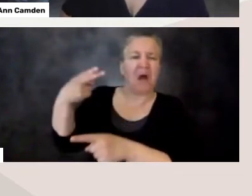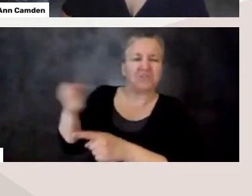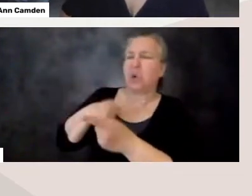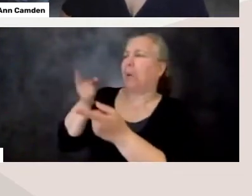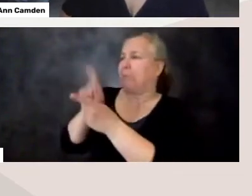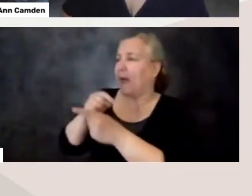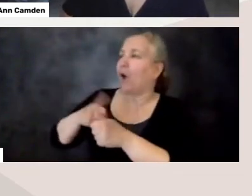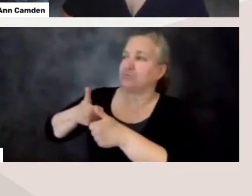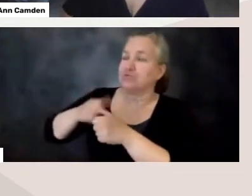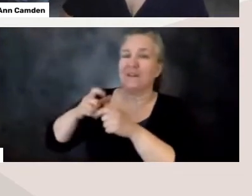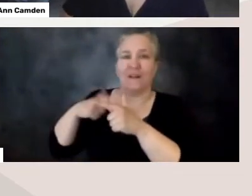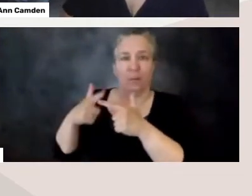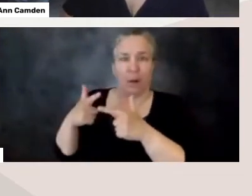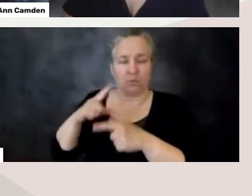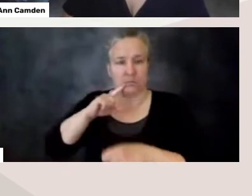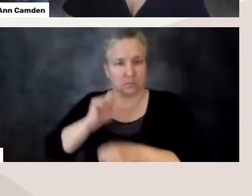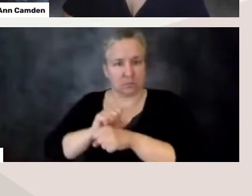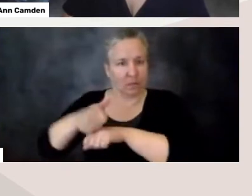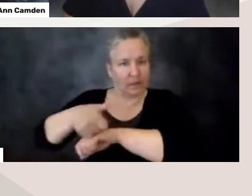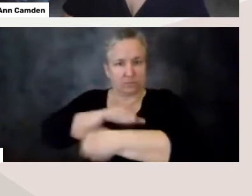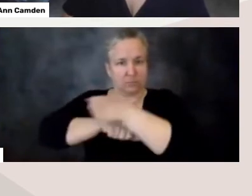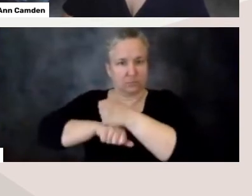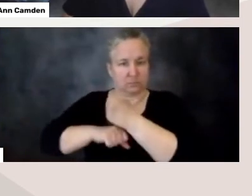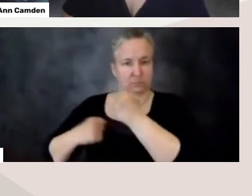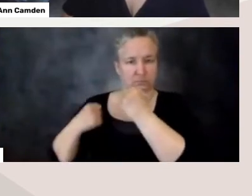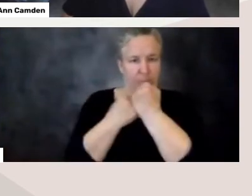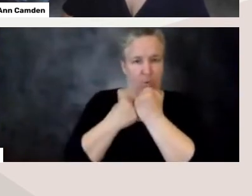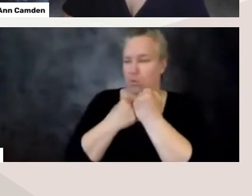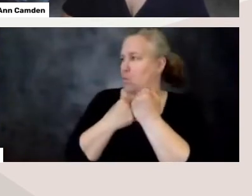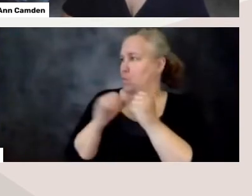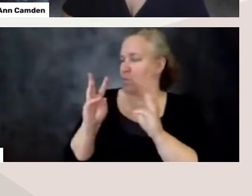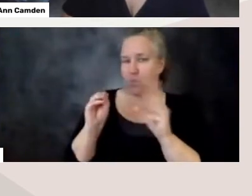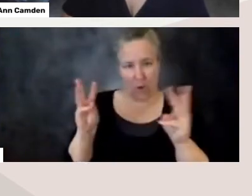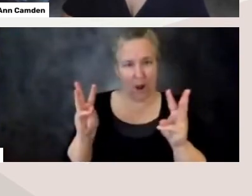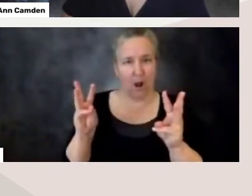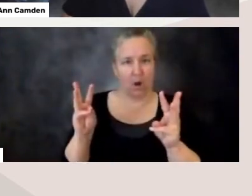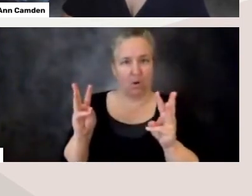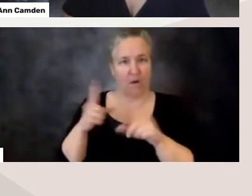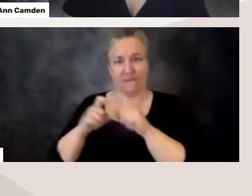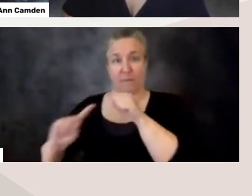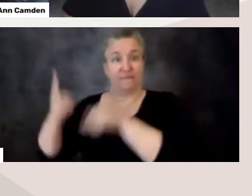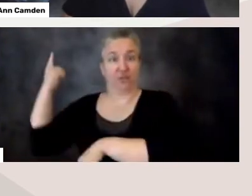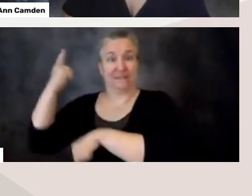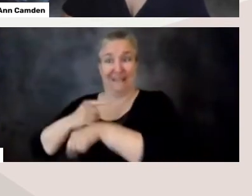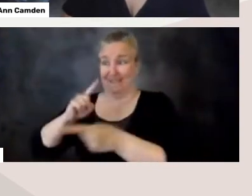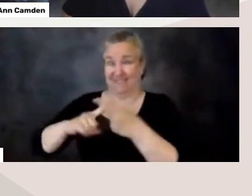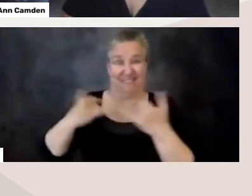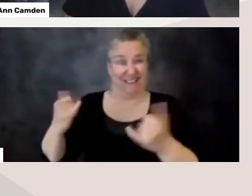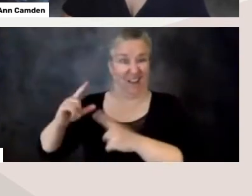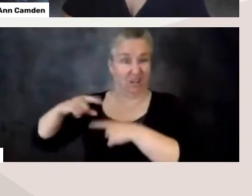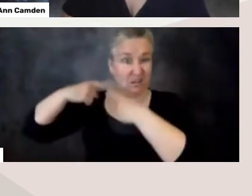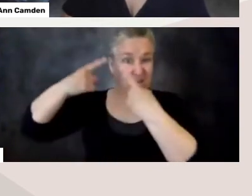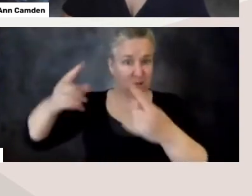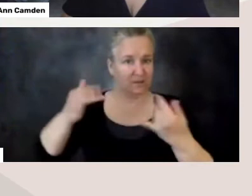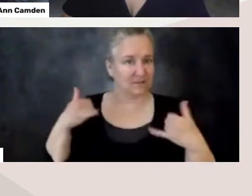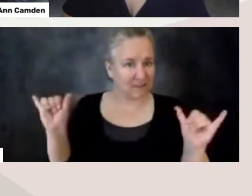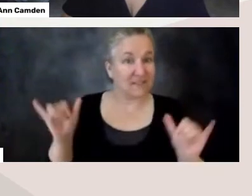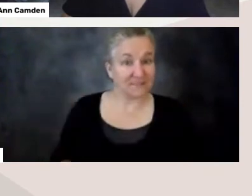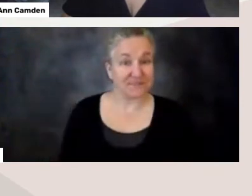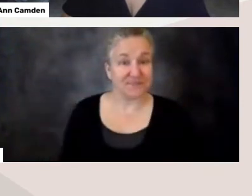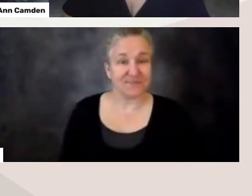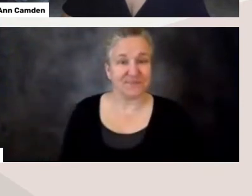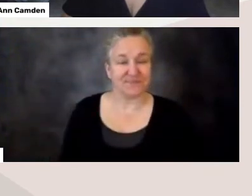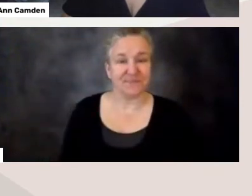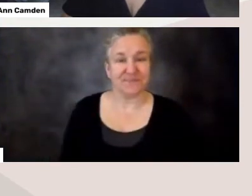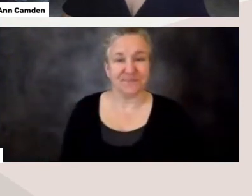they just completely stepped up for me. And from day one until still now, they still do. Great. Thank